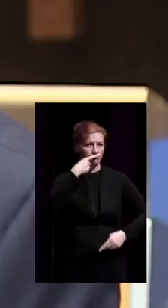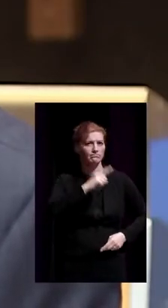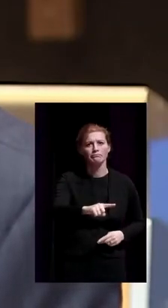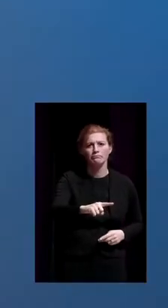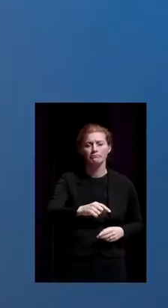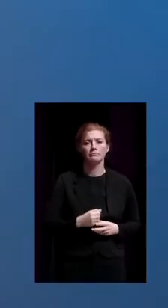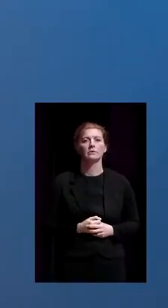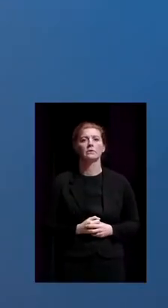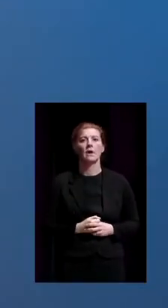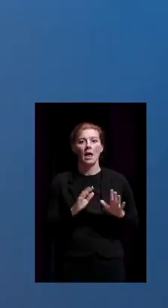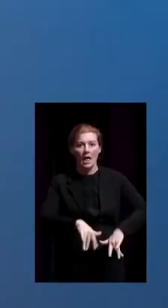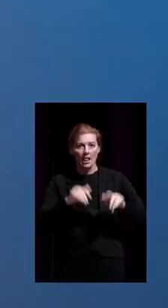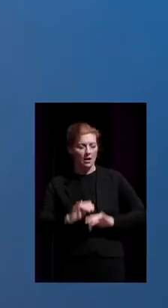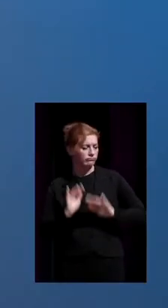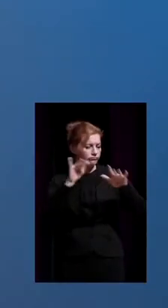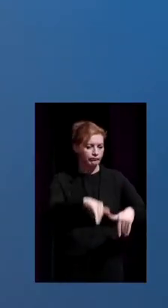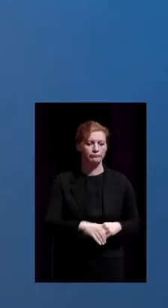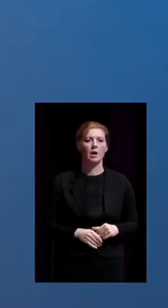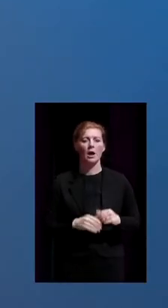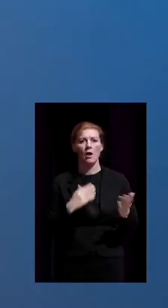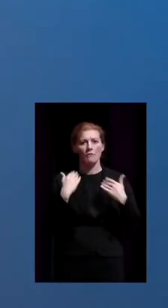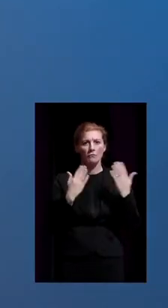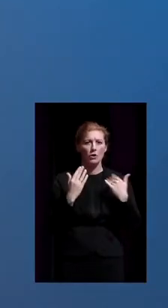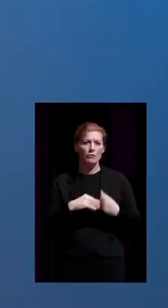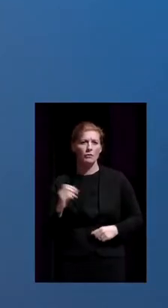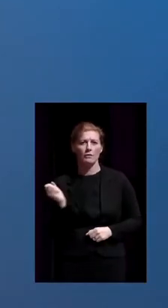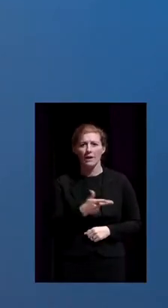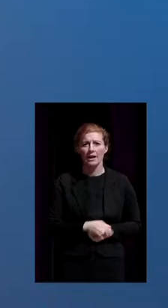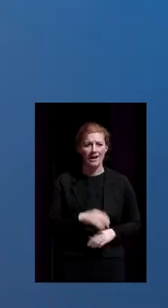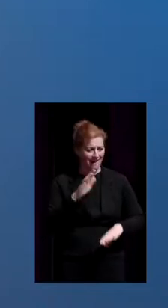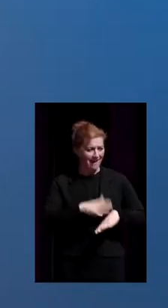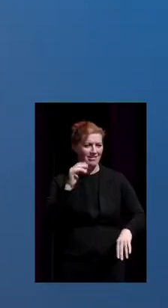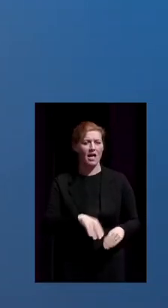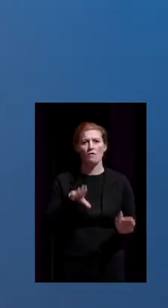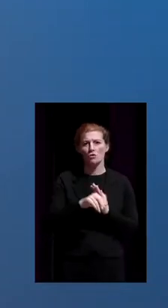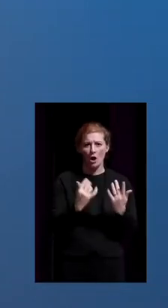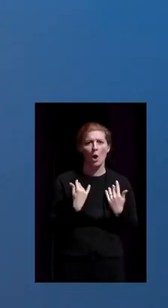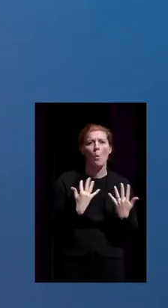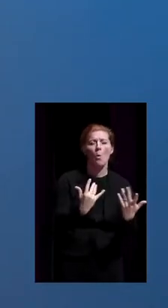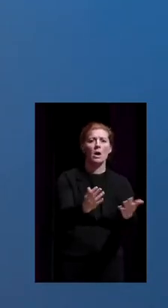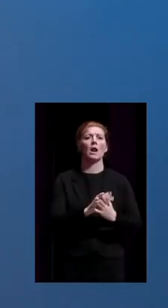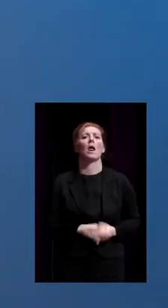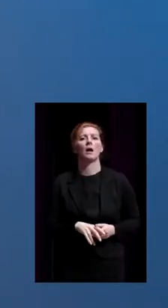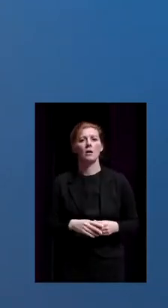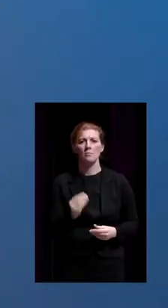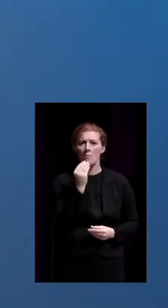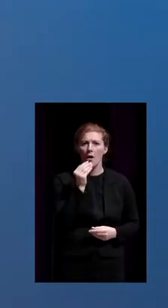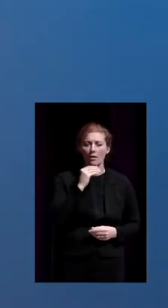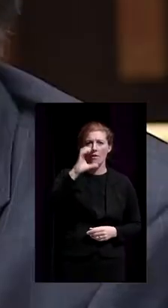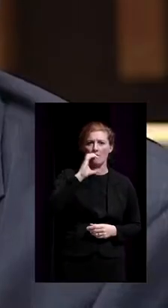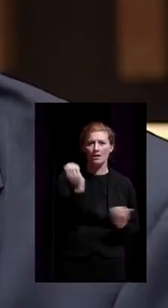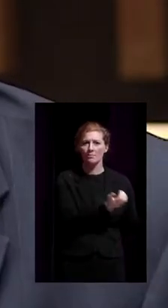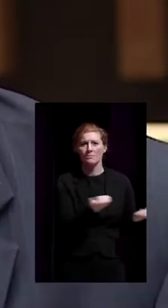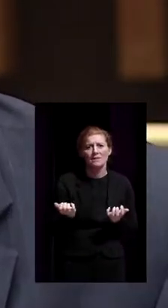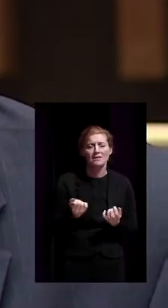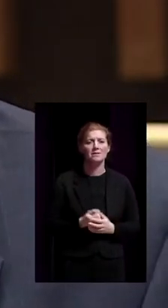most. Fires, floods, air pollution, heat stress, destroyed crops, water and food insecurity.